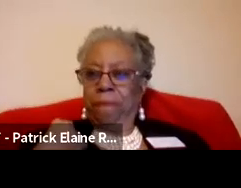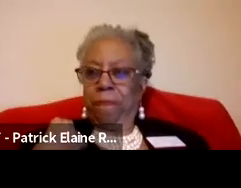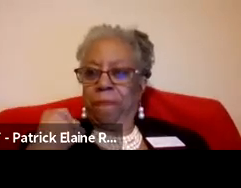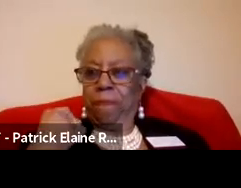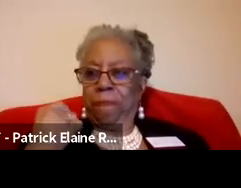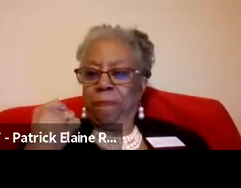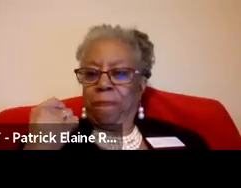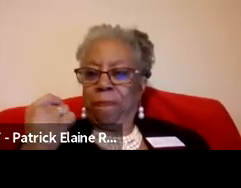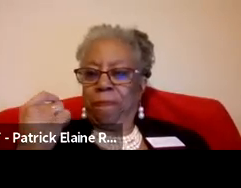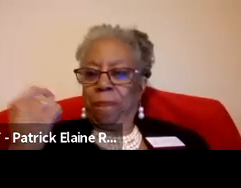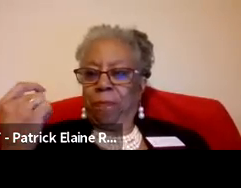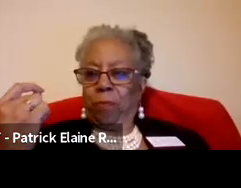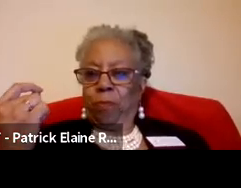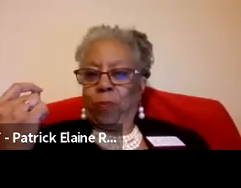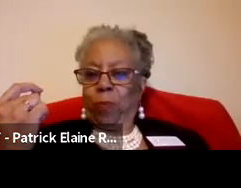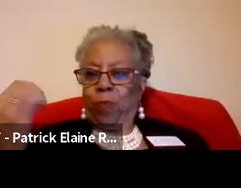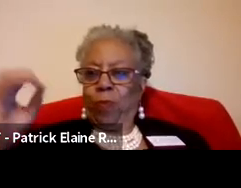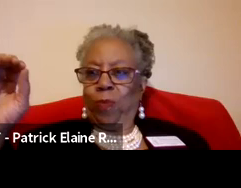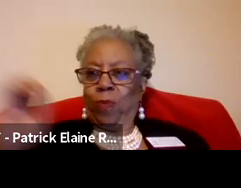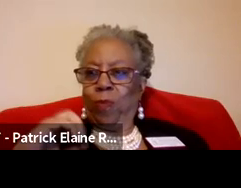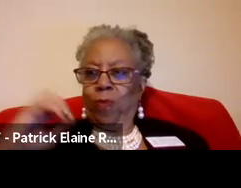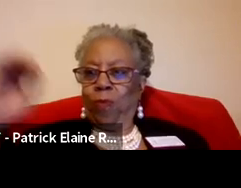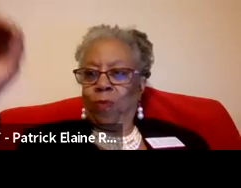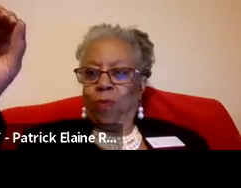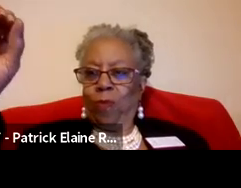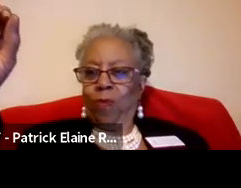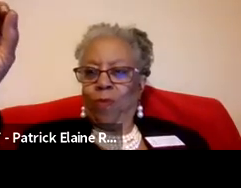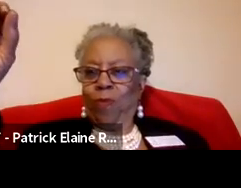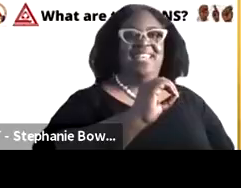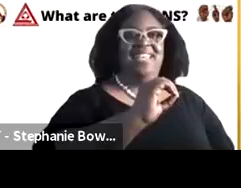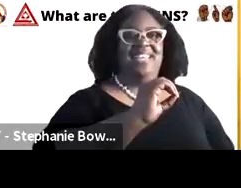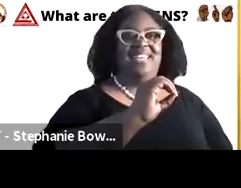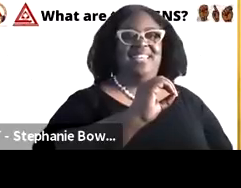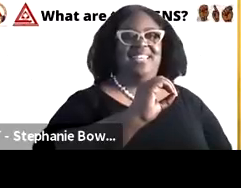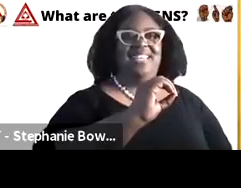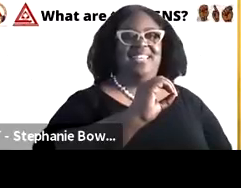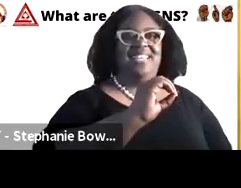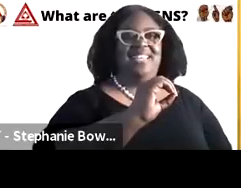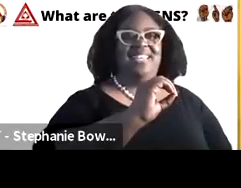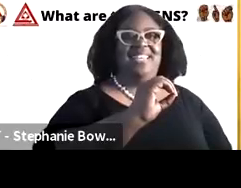Okay, let's begin.